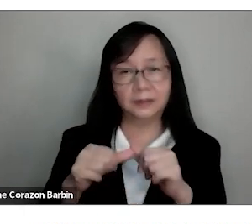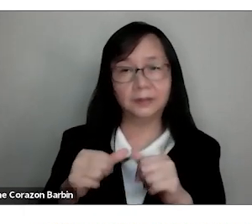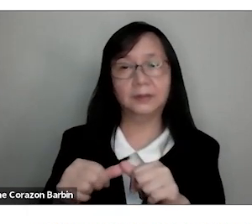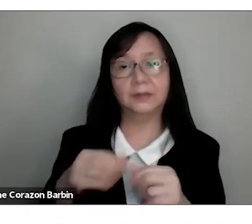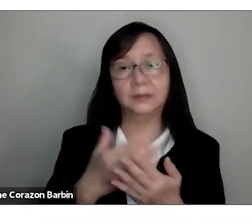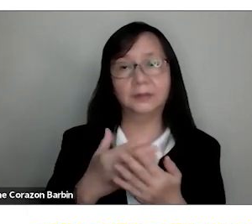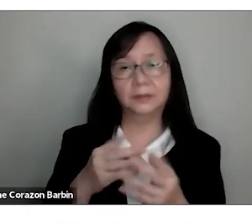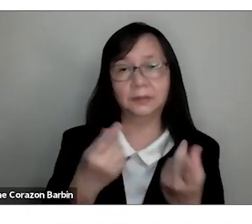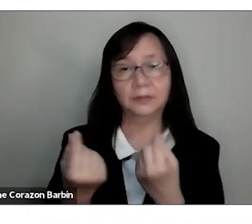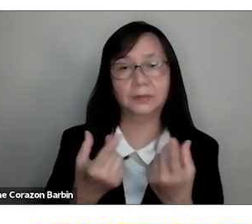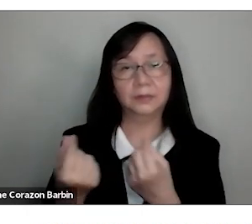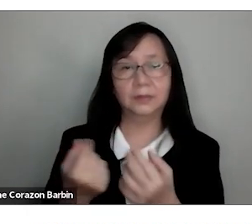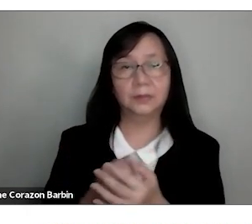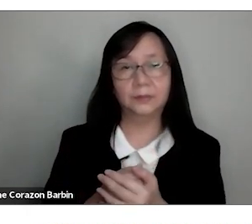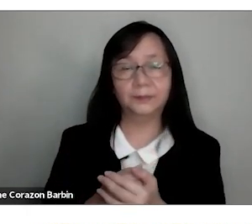Next slide, please.